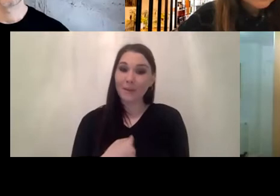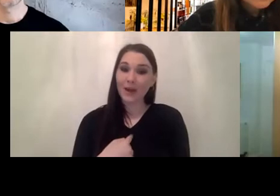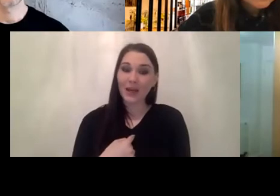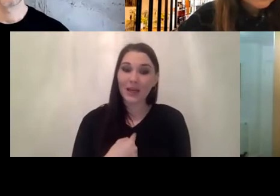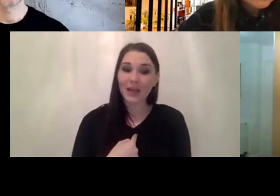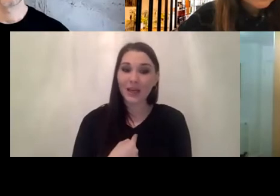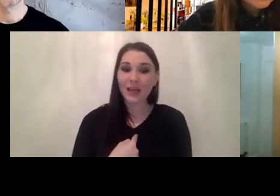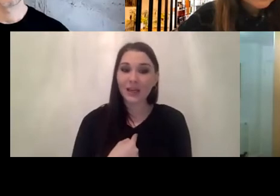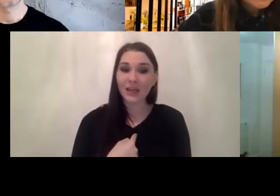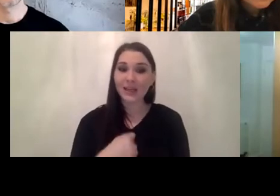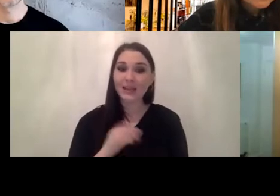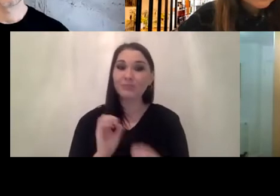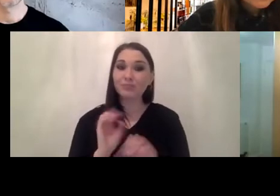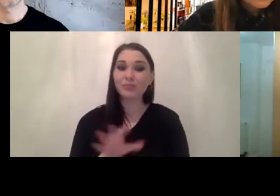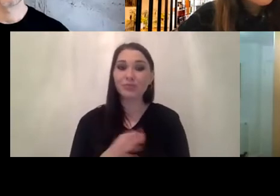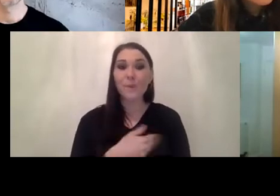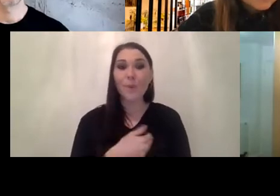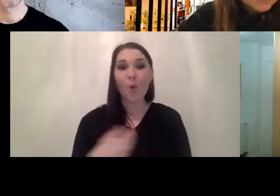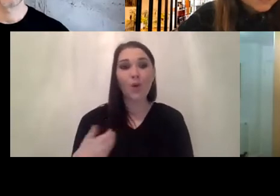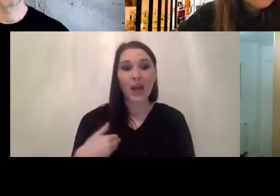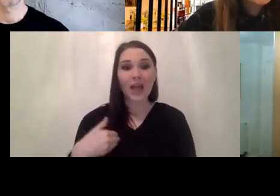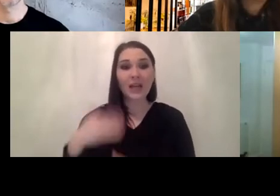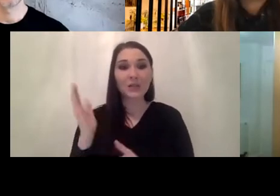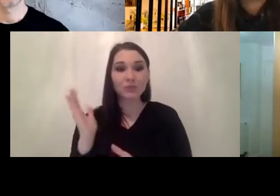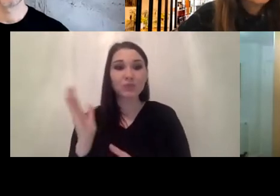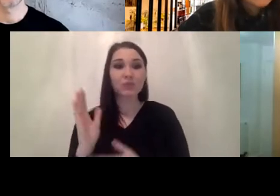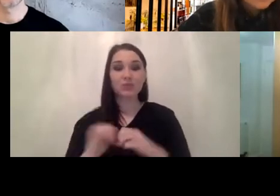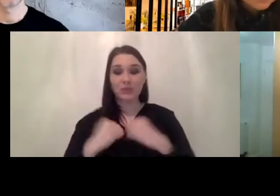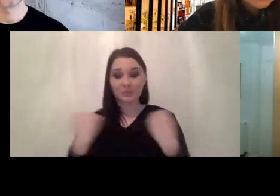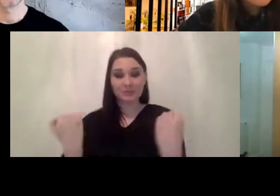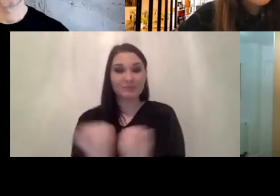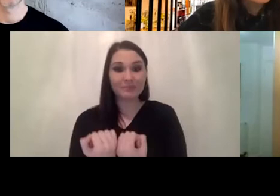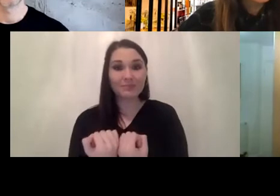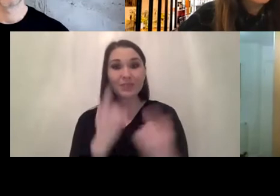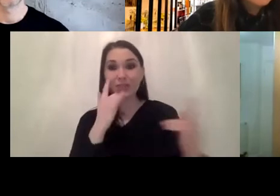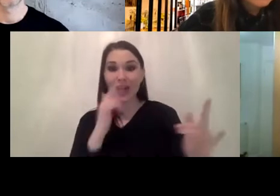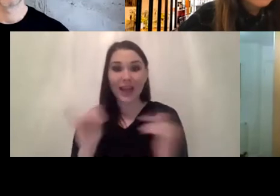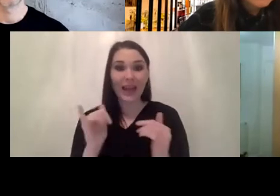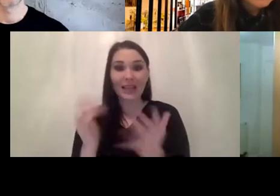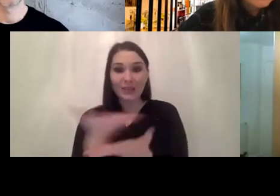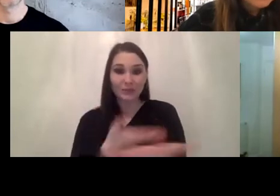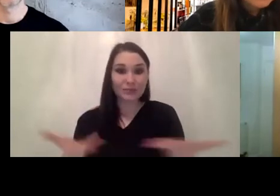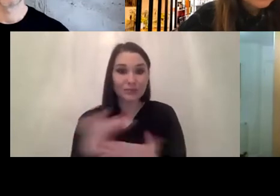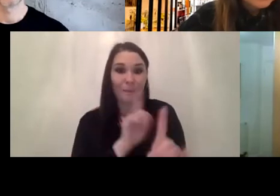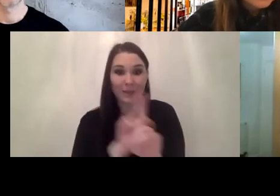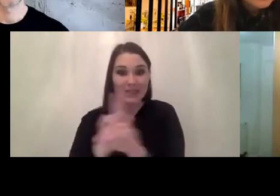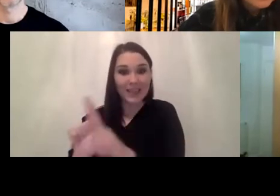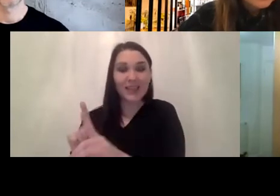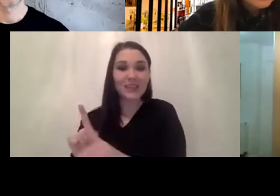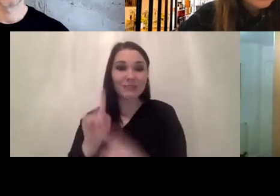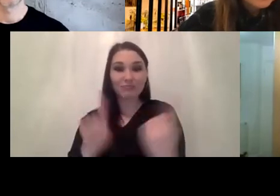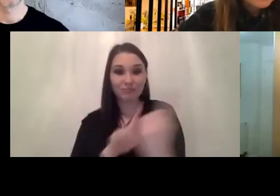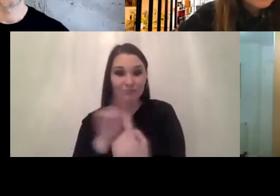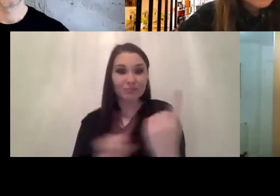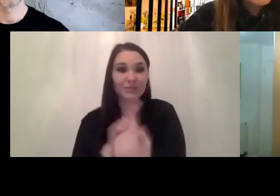do a morning stand up every day with all the team, so we all check in. And I think what's really important is it's about